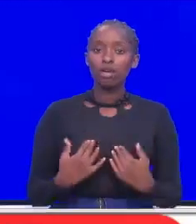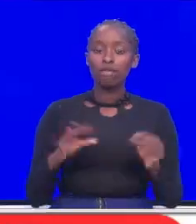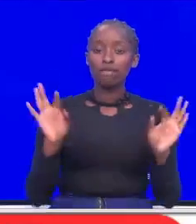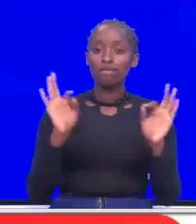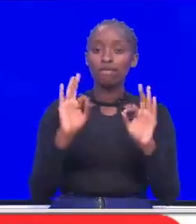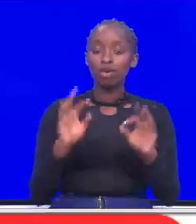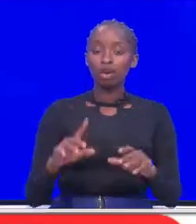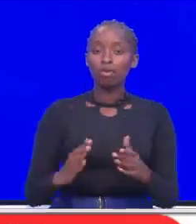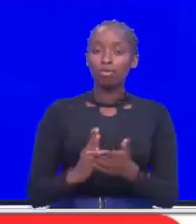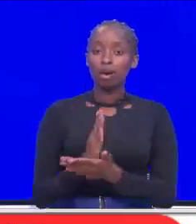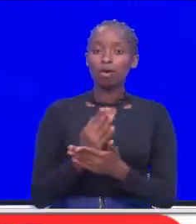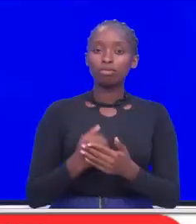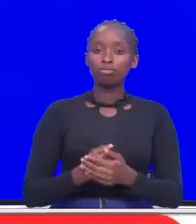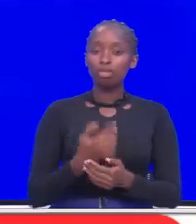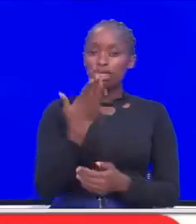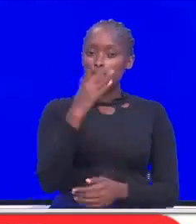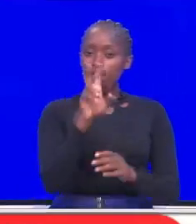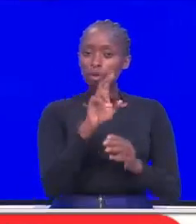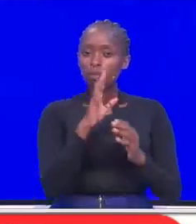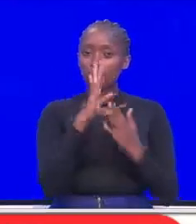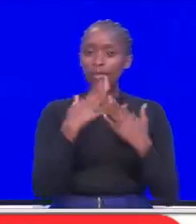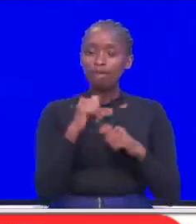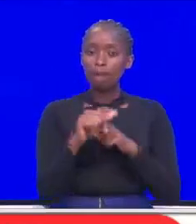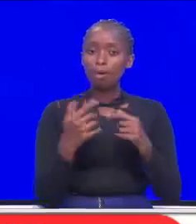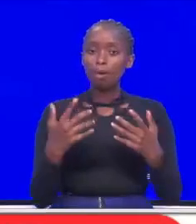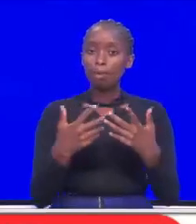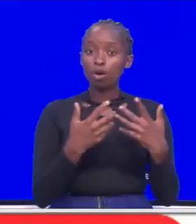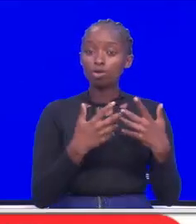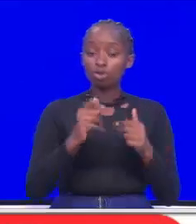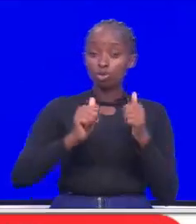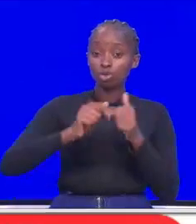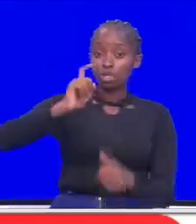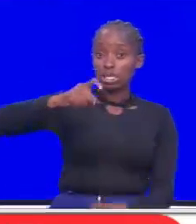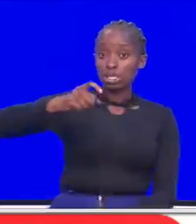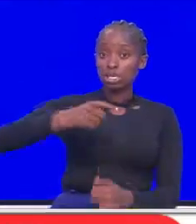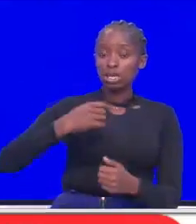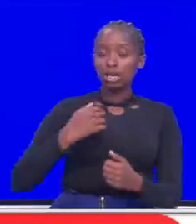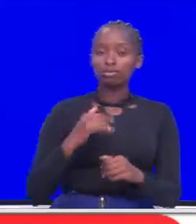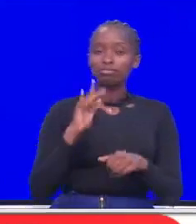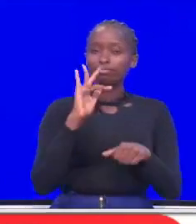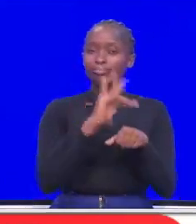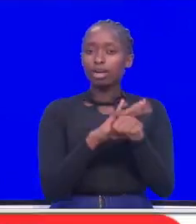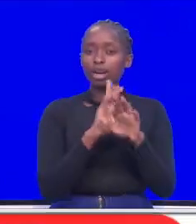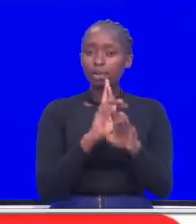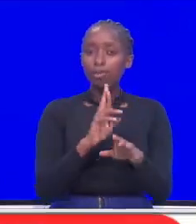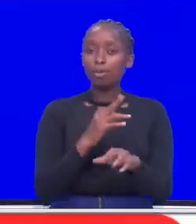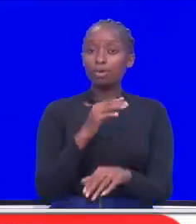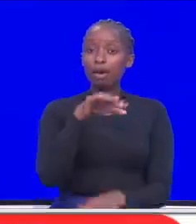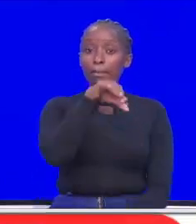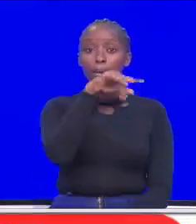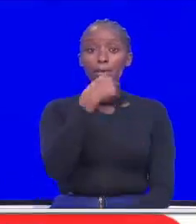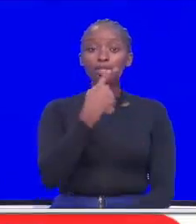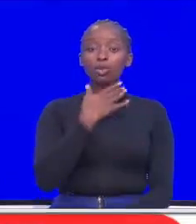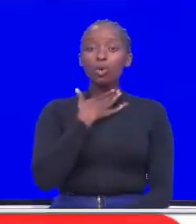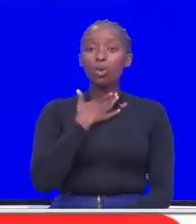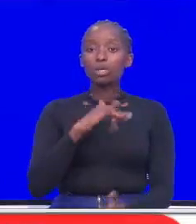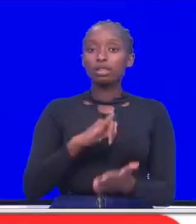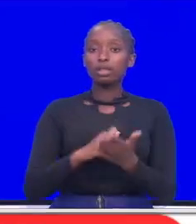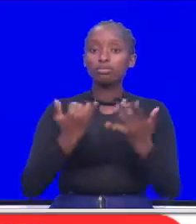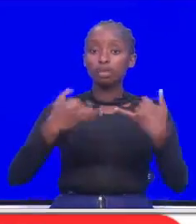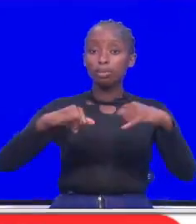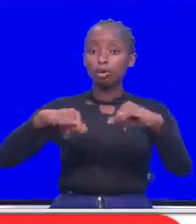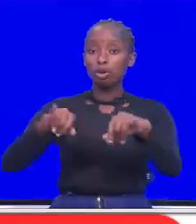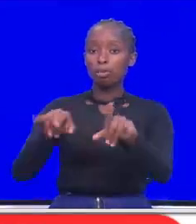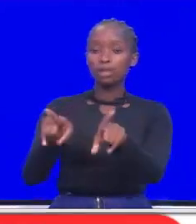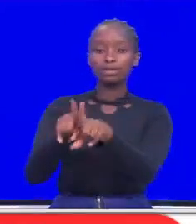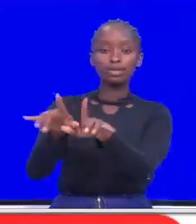tune because of the mechanism required under the NADCO report. Earlier on, Odinga stated that he wanted the report be implemented as it